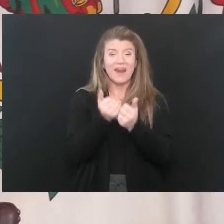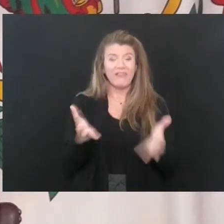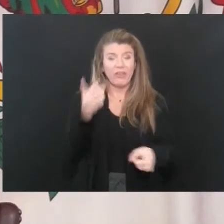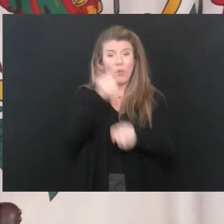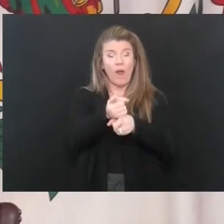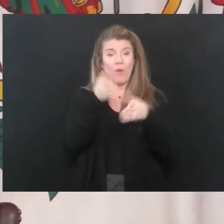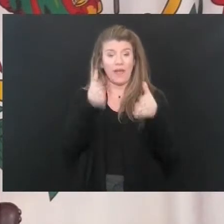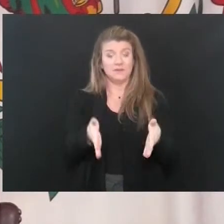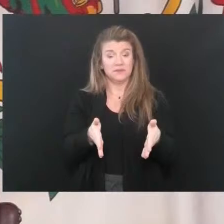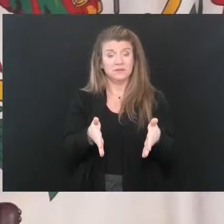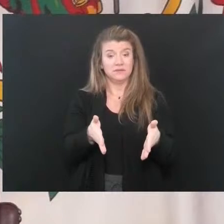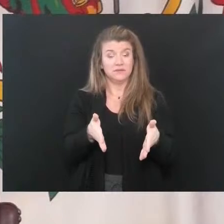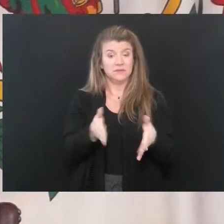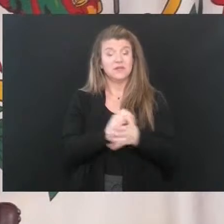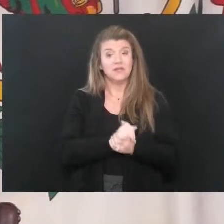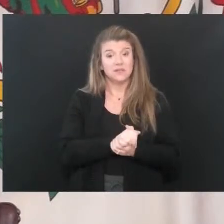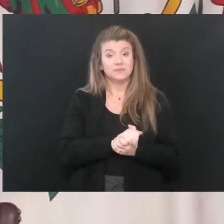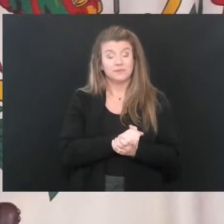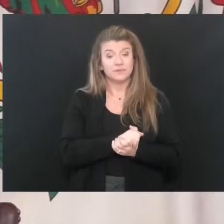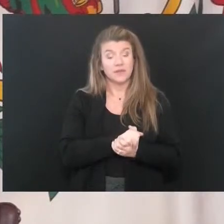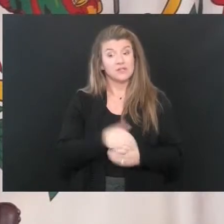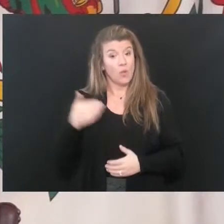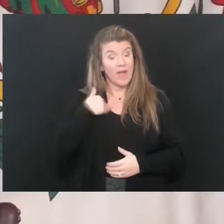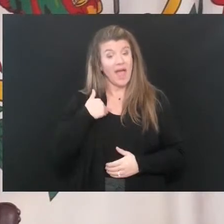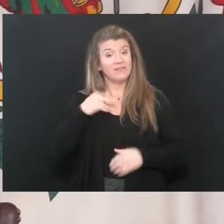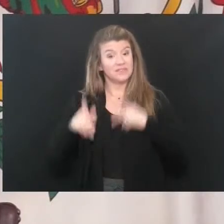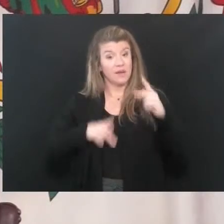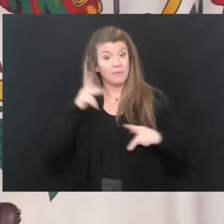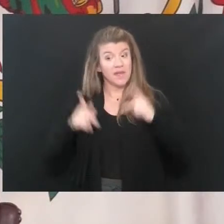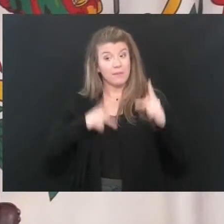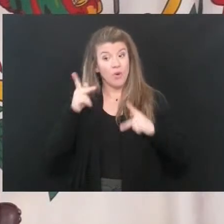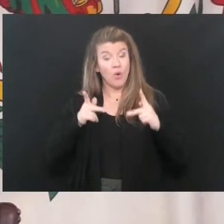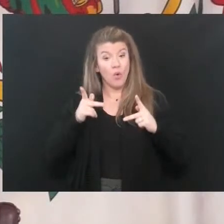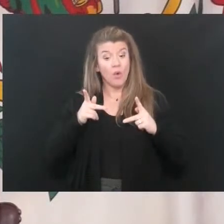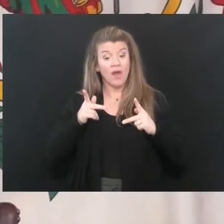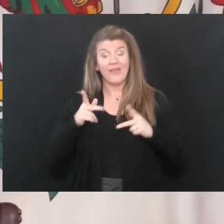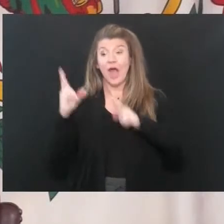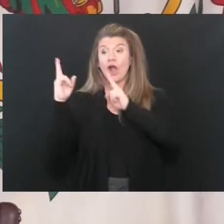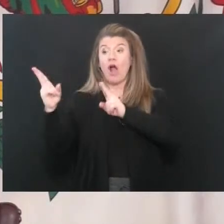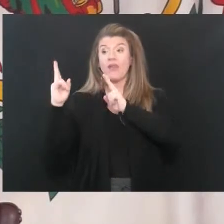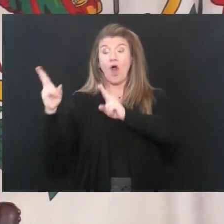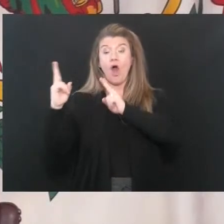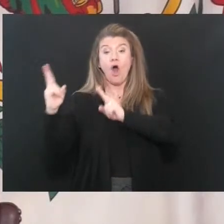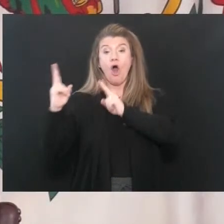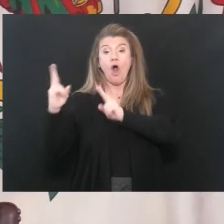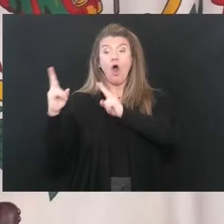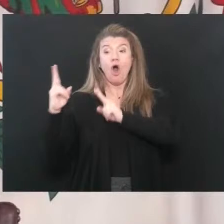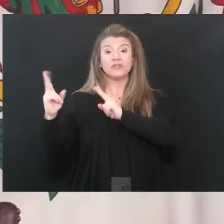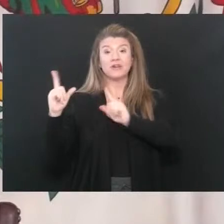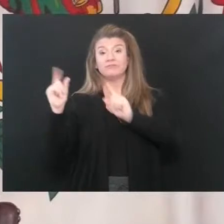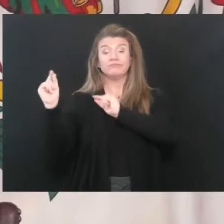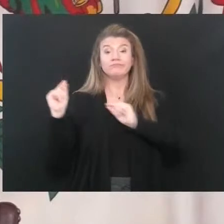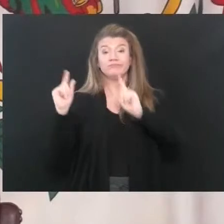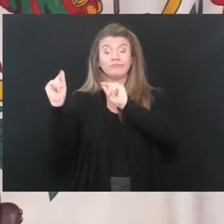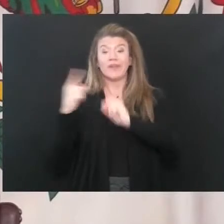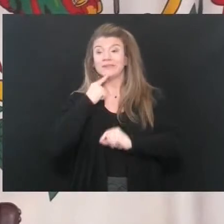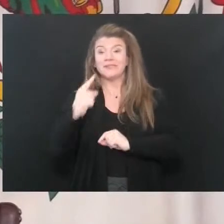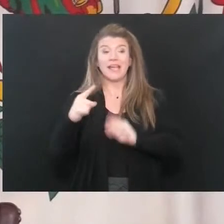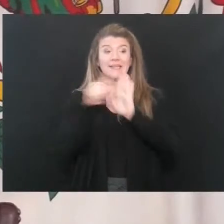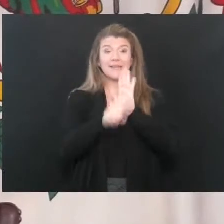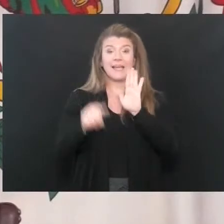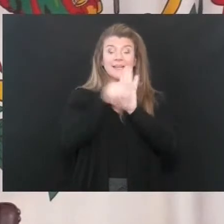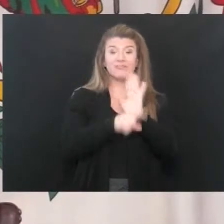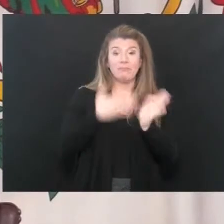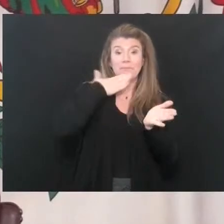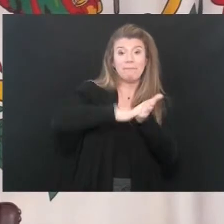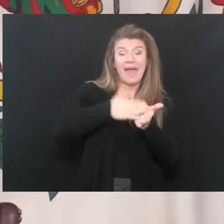And so we do have some people that got in the hall and started screaming obscenities and everything else, that